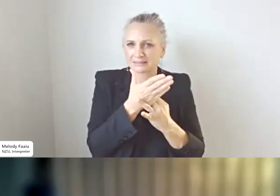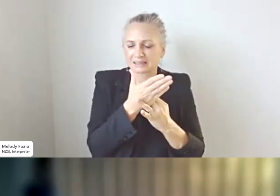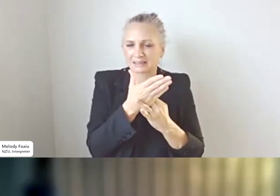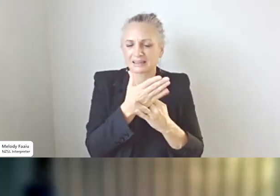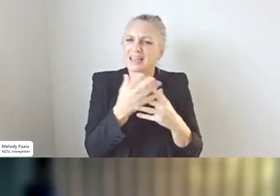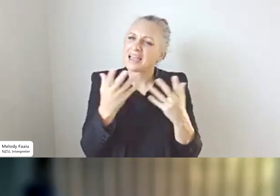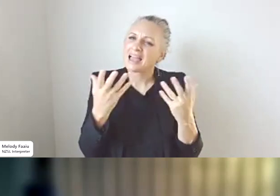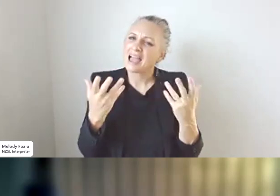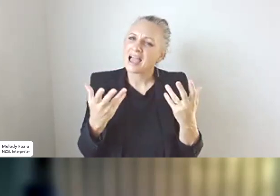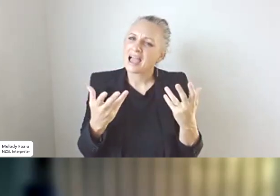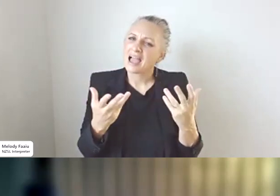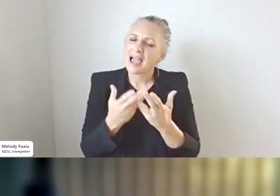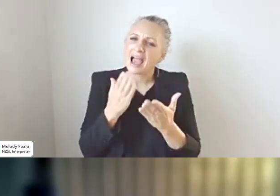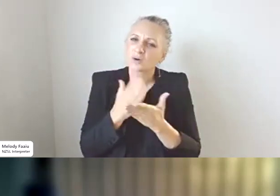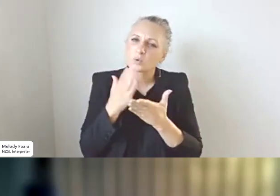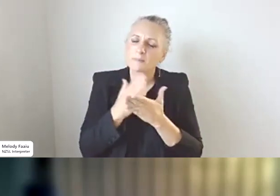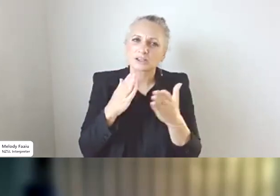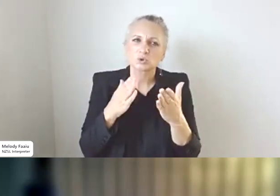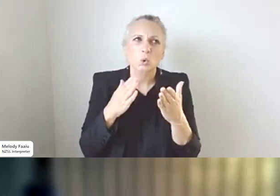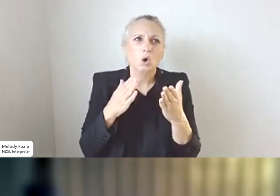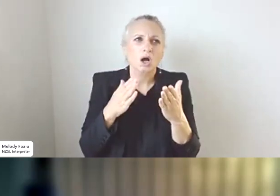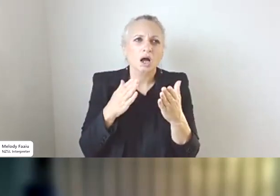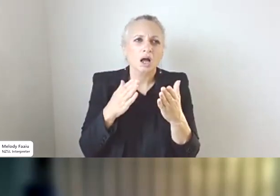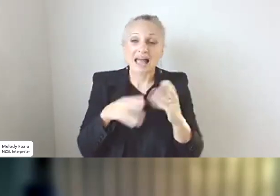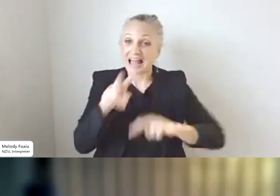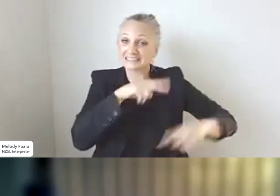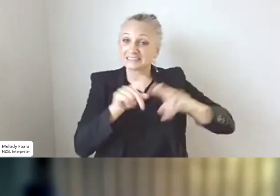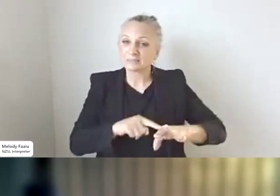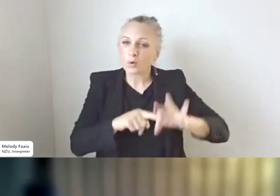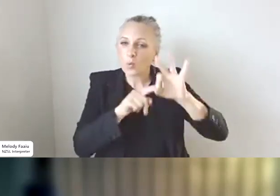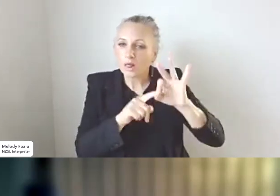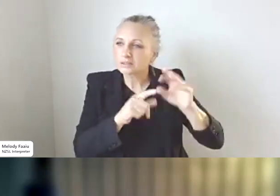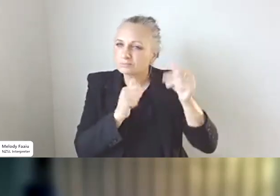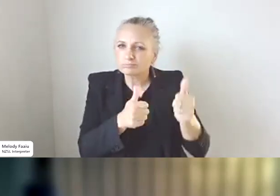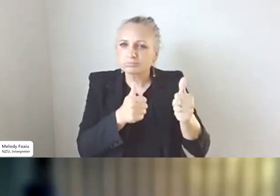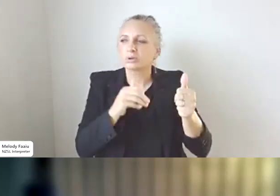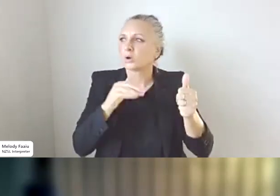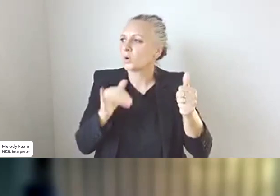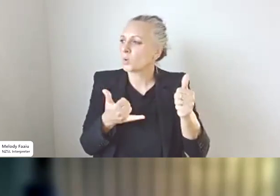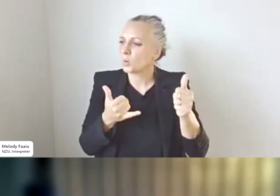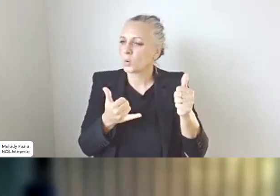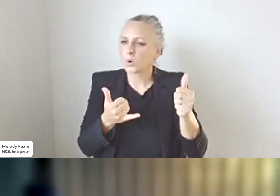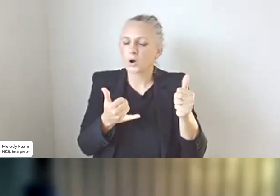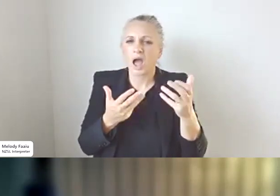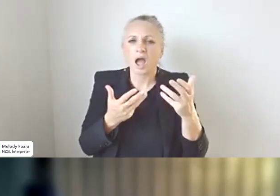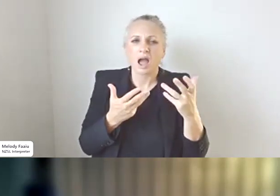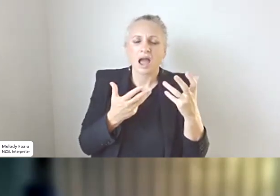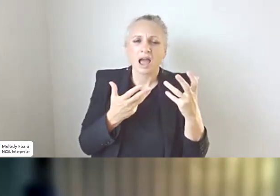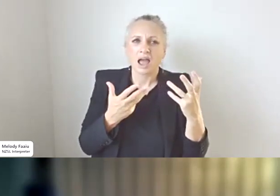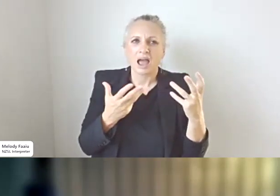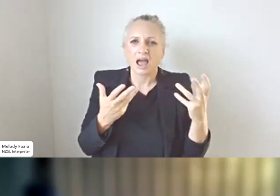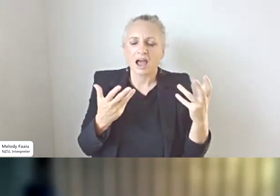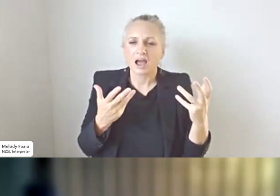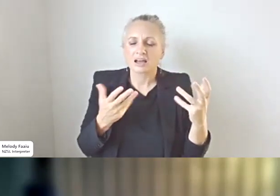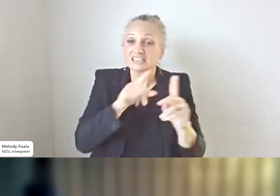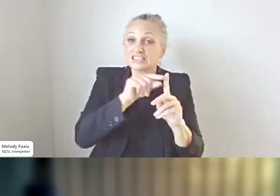of the assessment of, or if you like, the way that websites and digital information